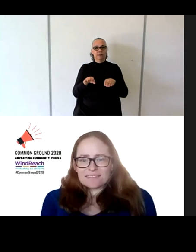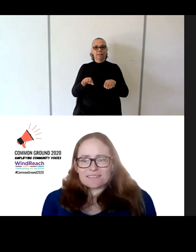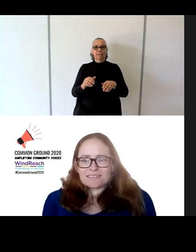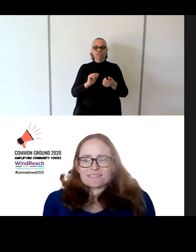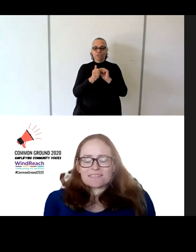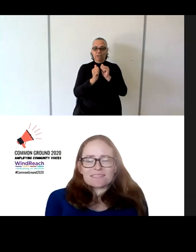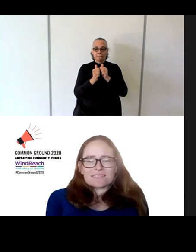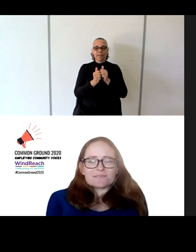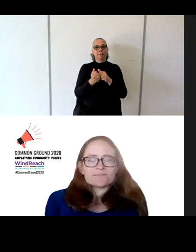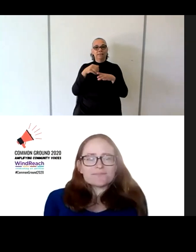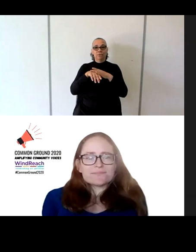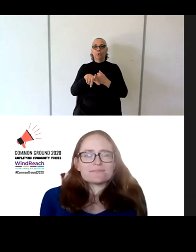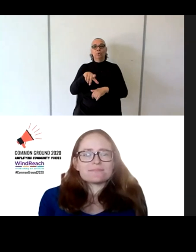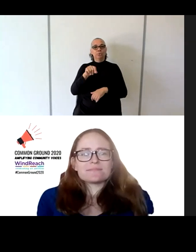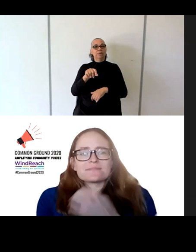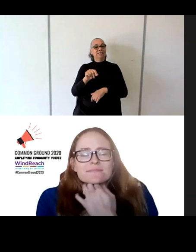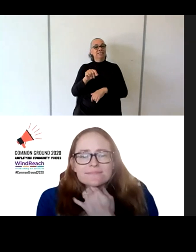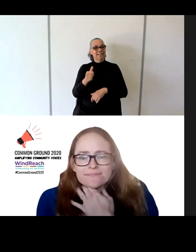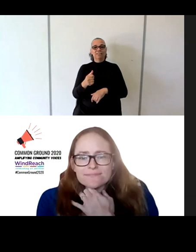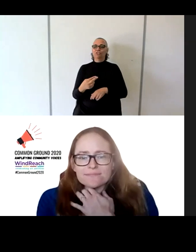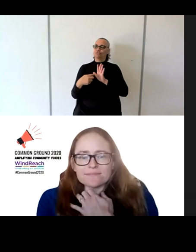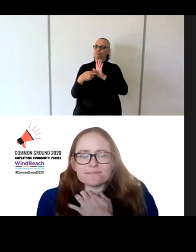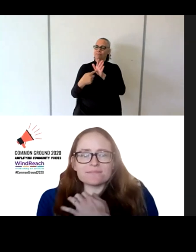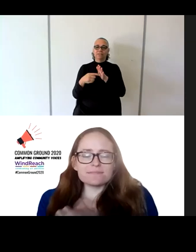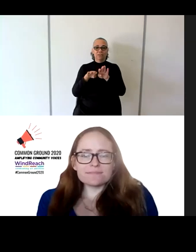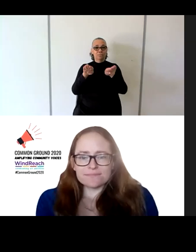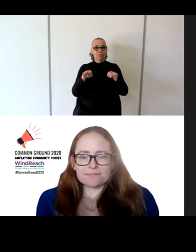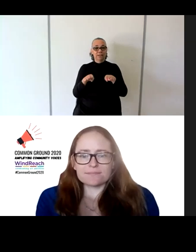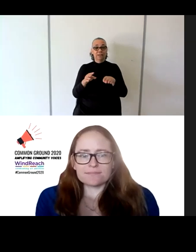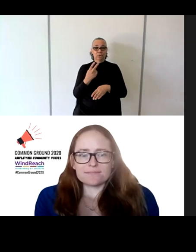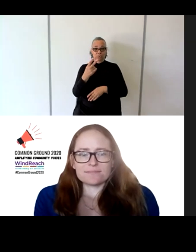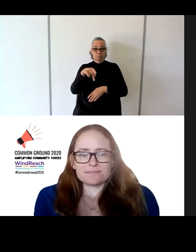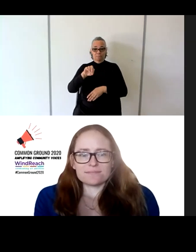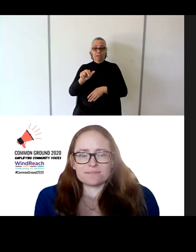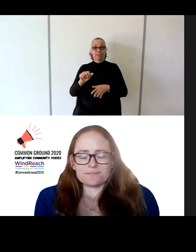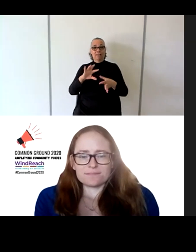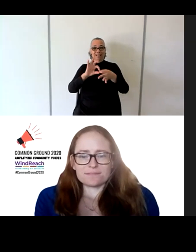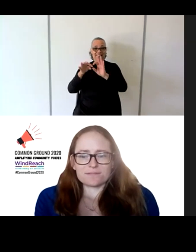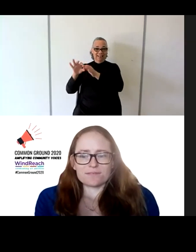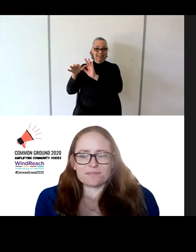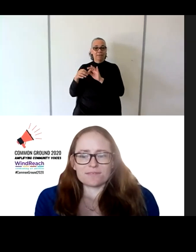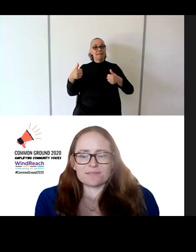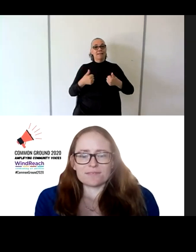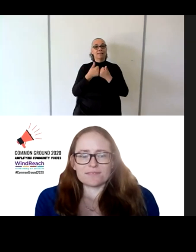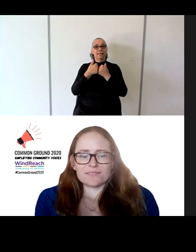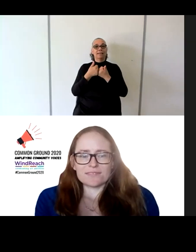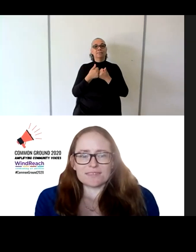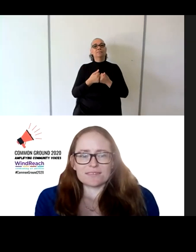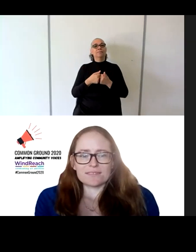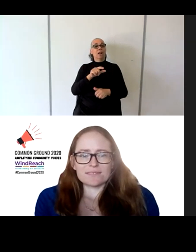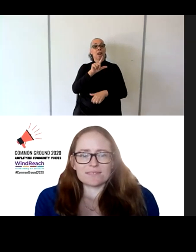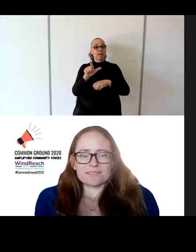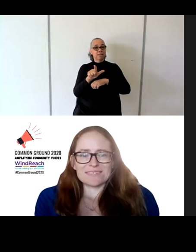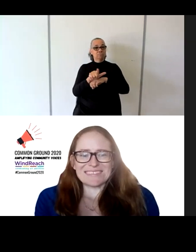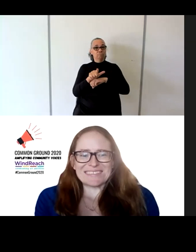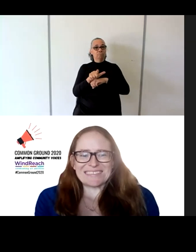2010. Since then, she has represented Bermuda at 2 Paralympic Games, London 2012 and Rio 2016. And I'm pretty sure